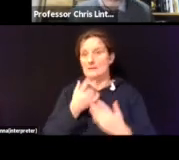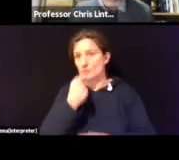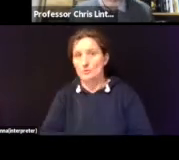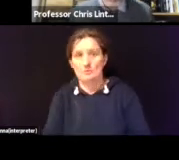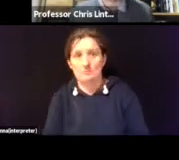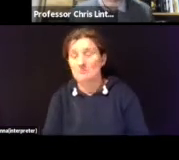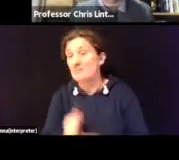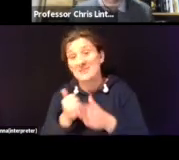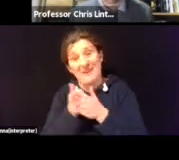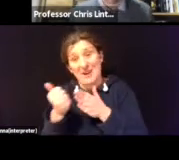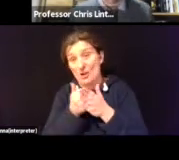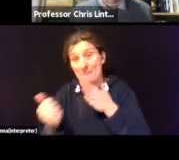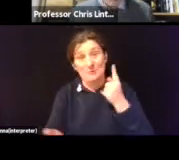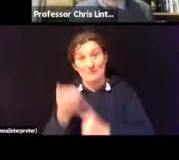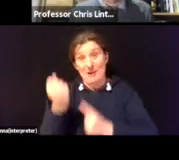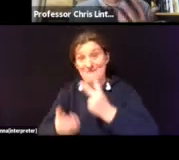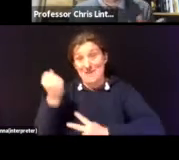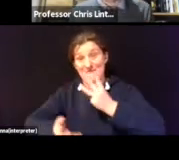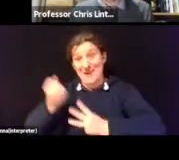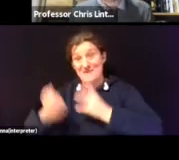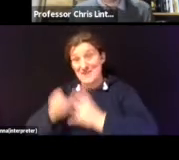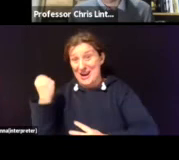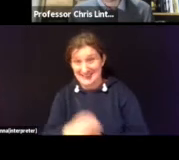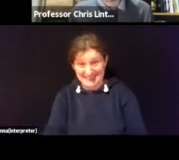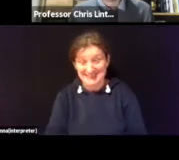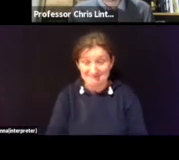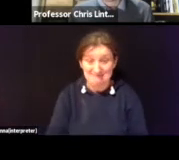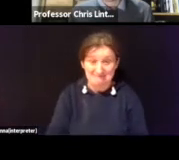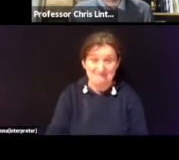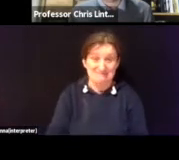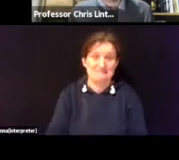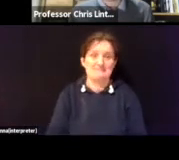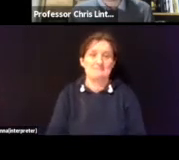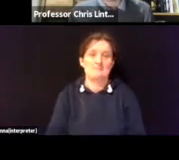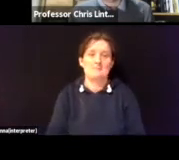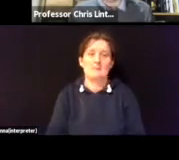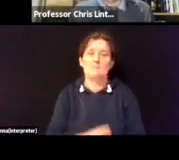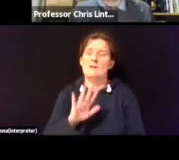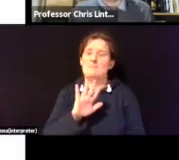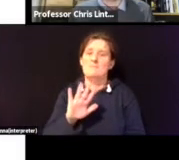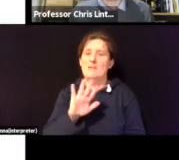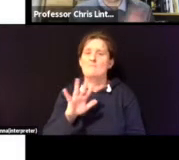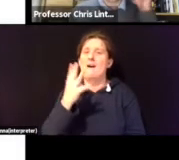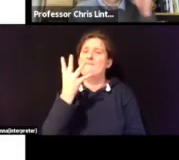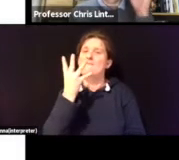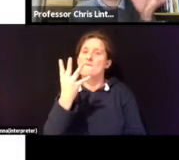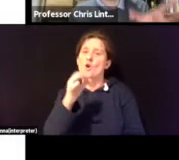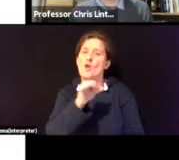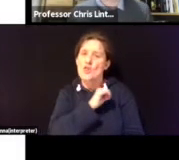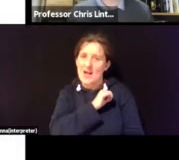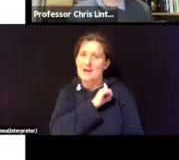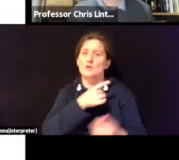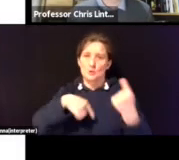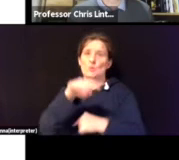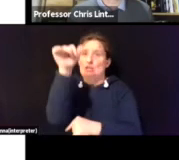9 to the list. So now we've got about just over 4,000 known exoplanets. And this is the